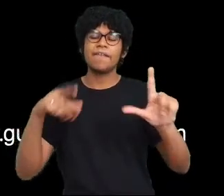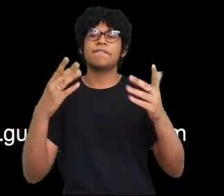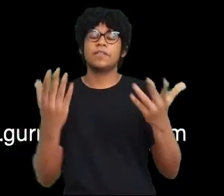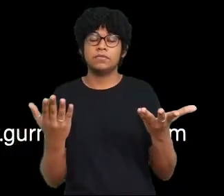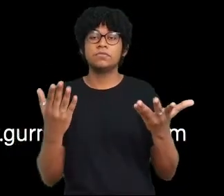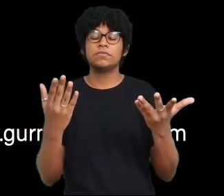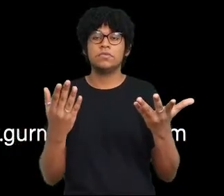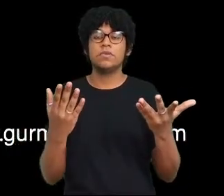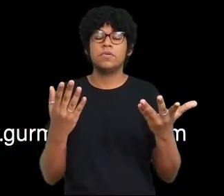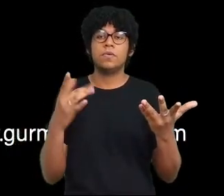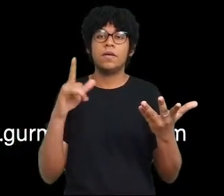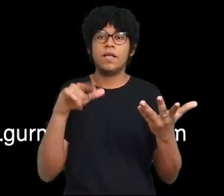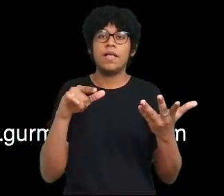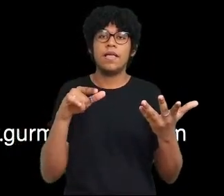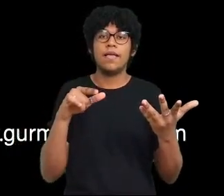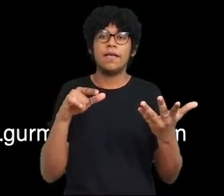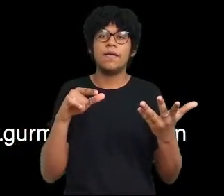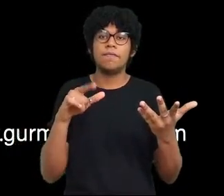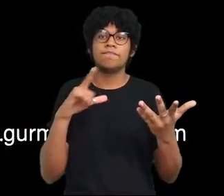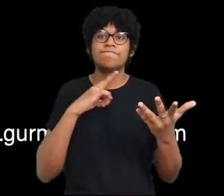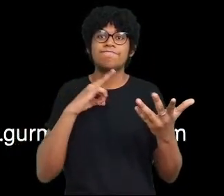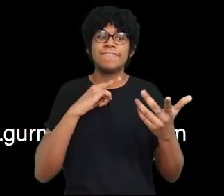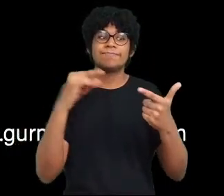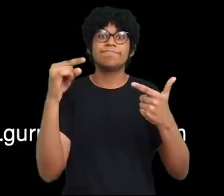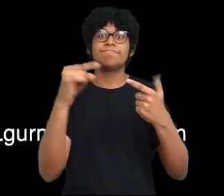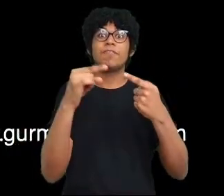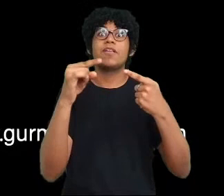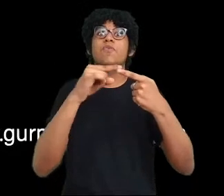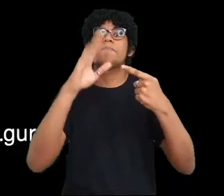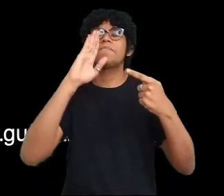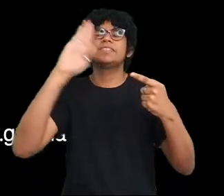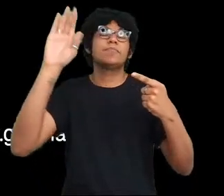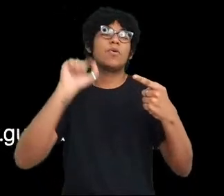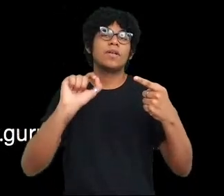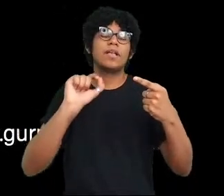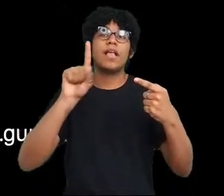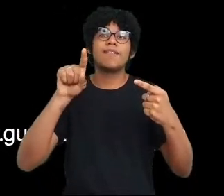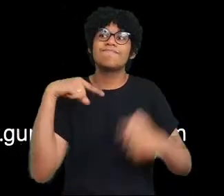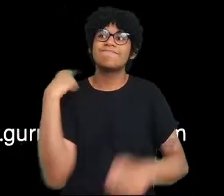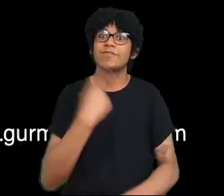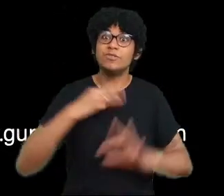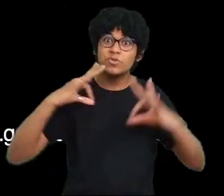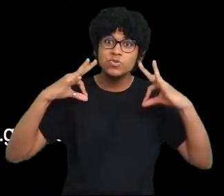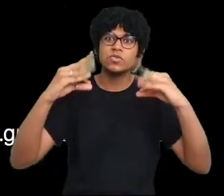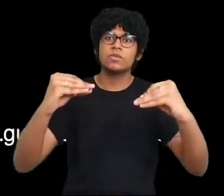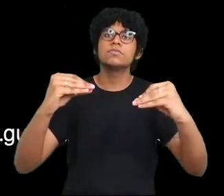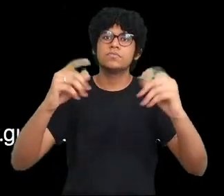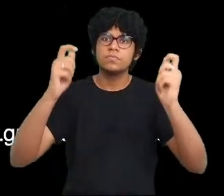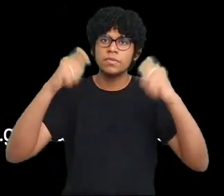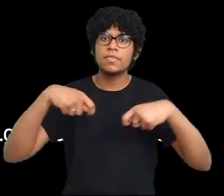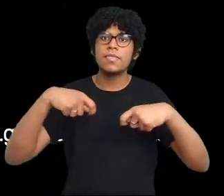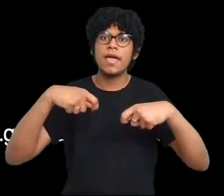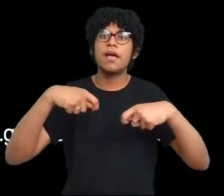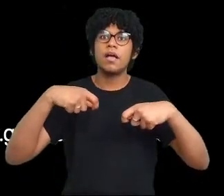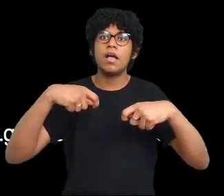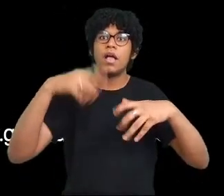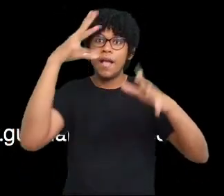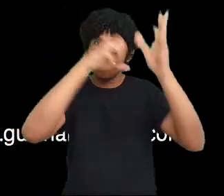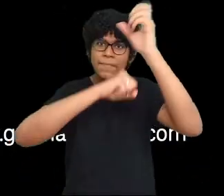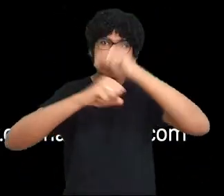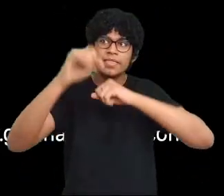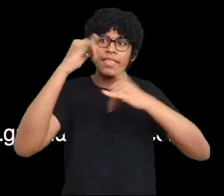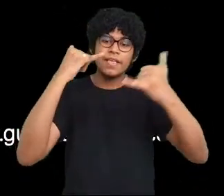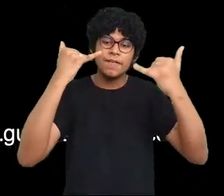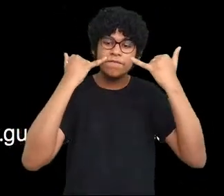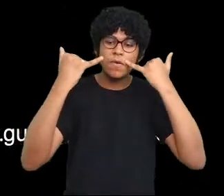As all of us consume more and more information of a certain kind, our familiarity